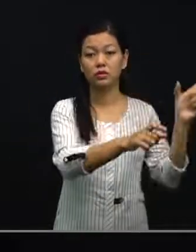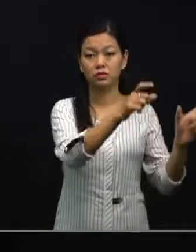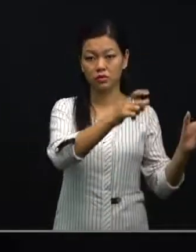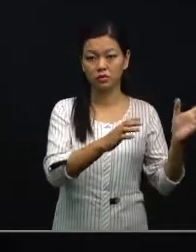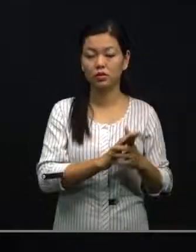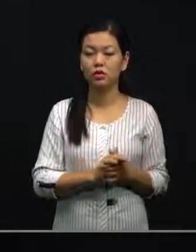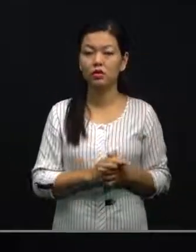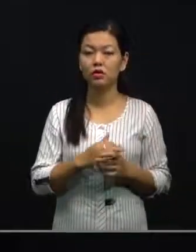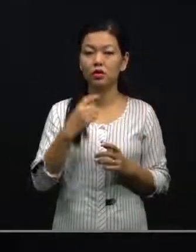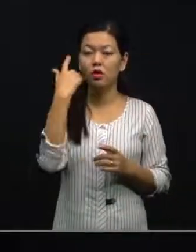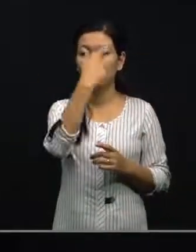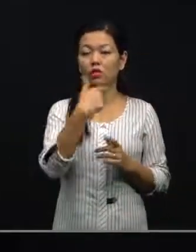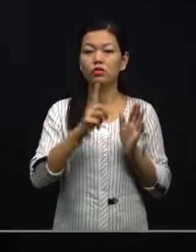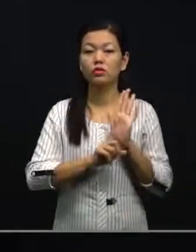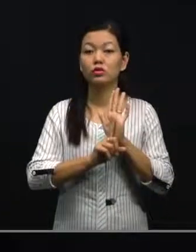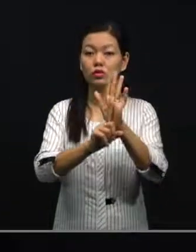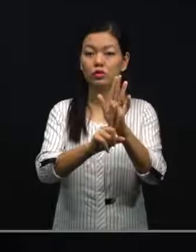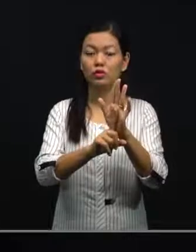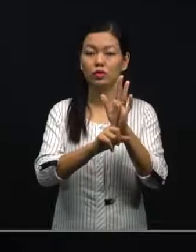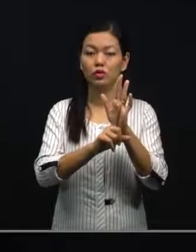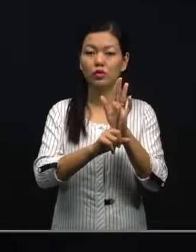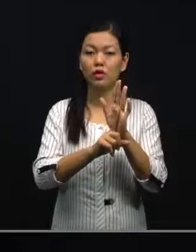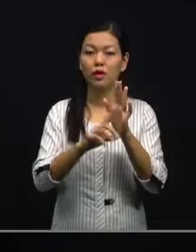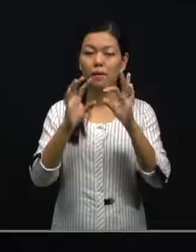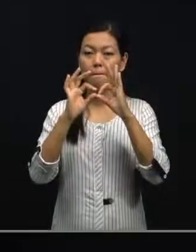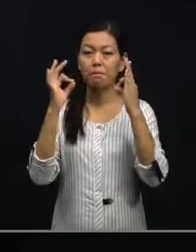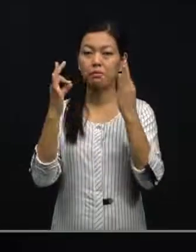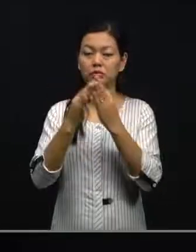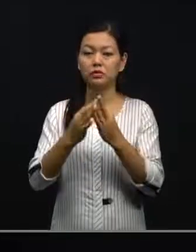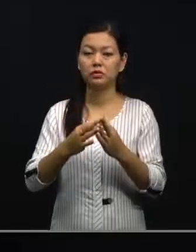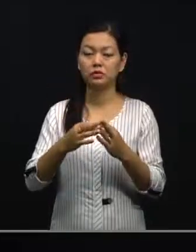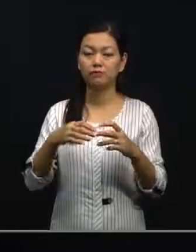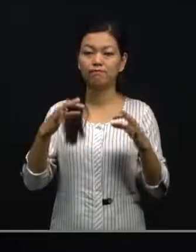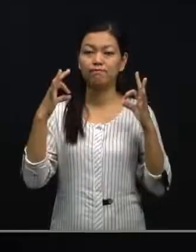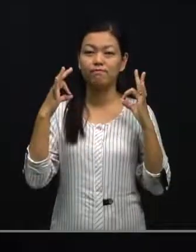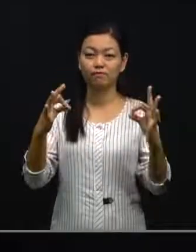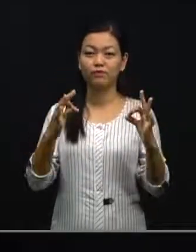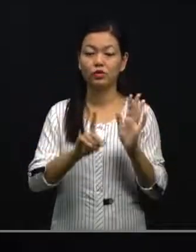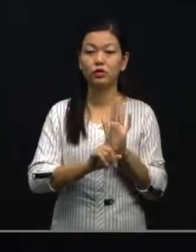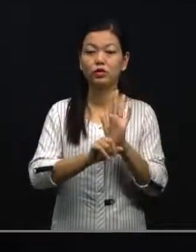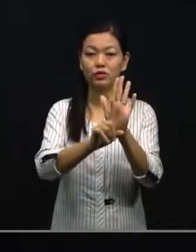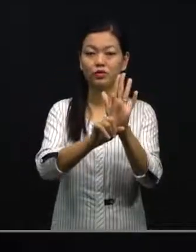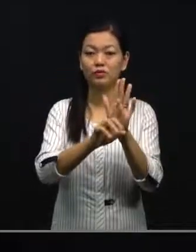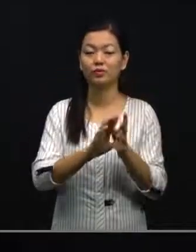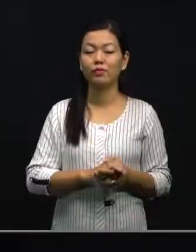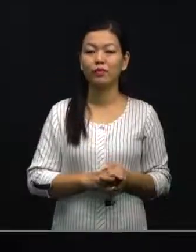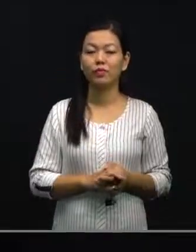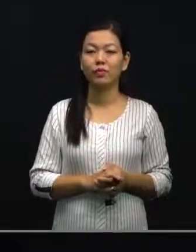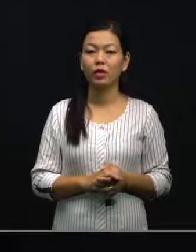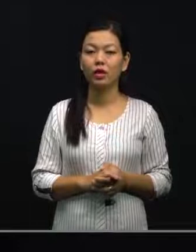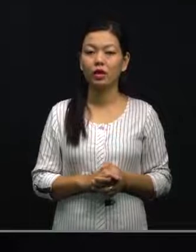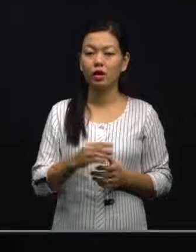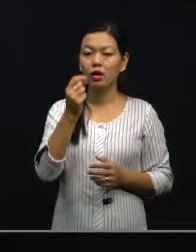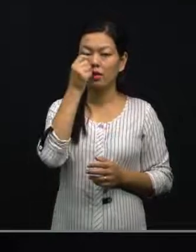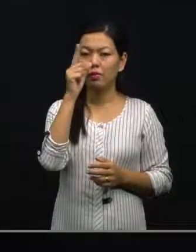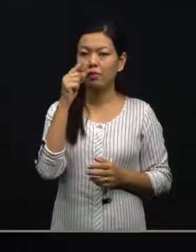people, who gives a picture perfect of the American dream family. Remember, if you look at it, you would find that the parents